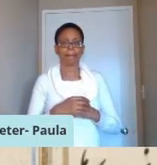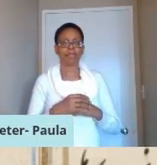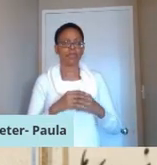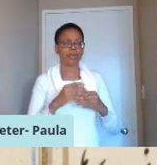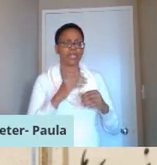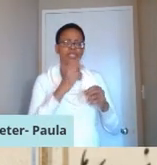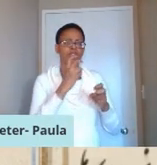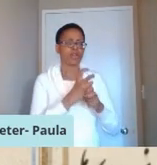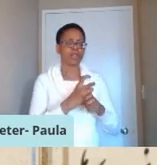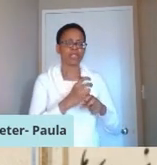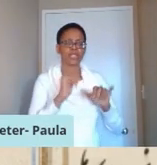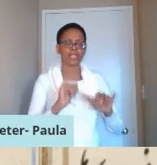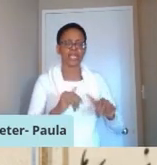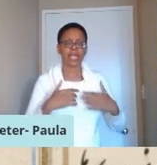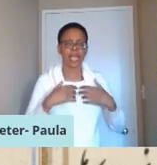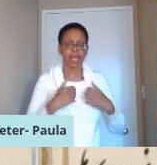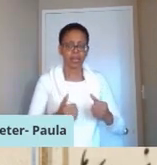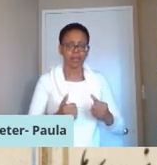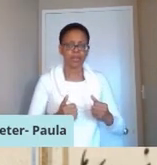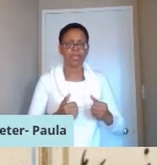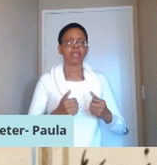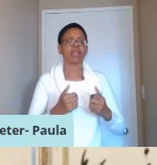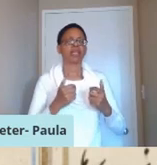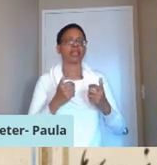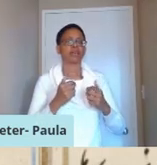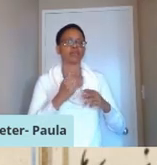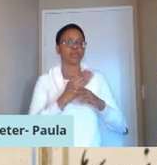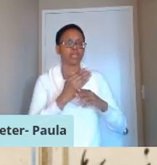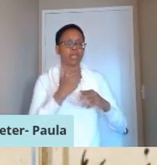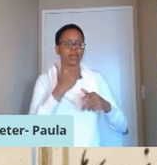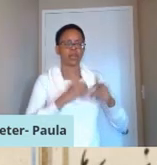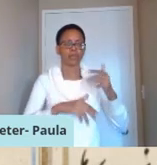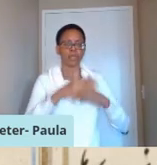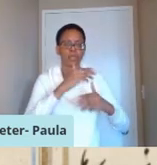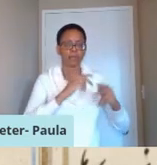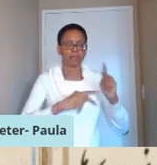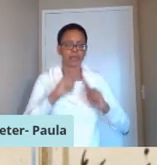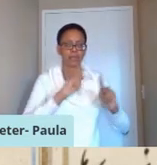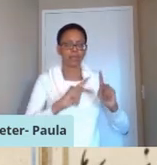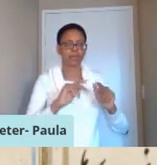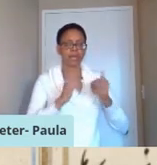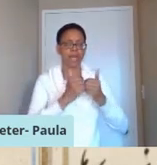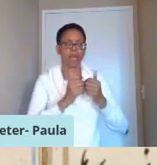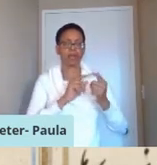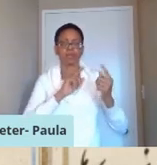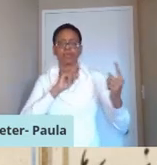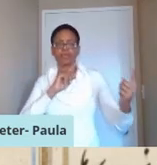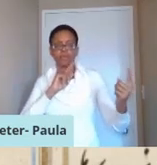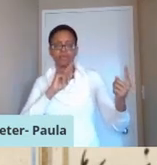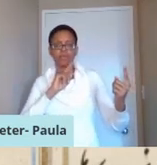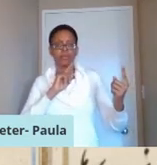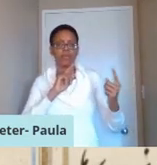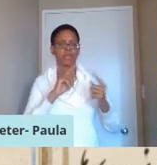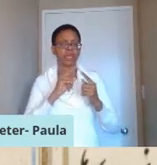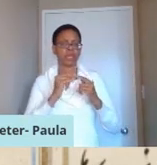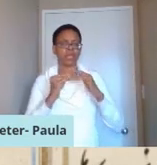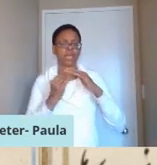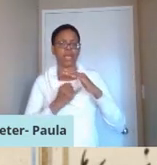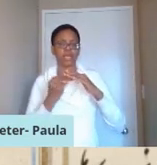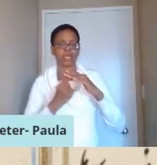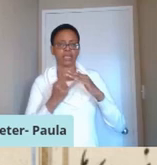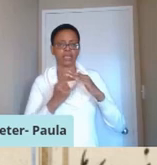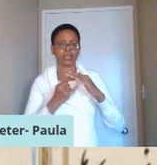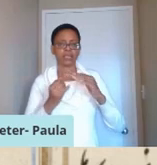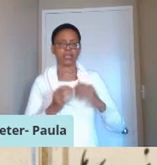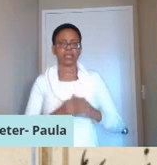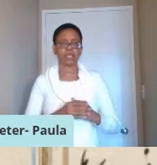others by respecting social distancing and isolation requirements. Such an outlook definitely has